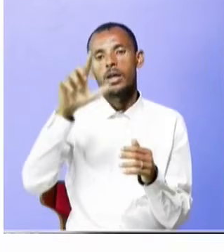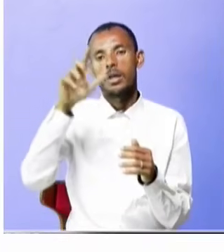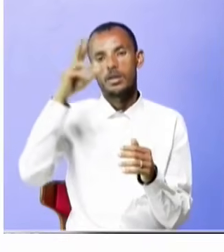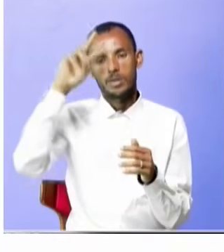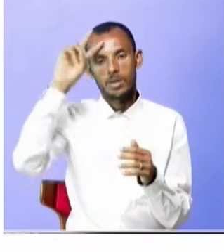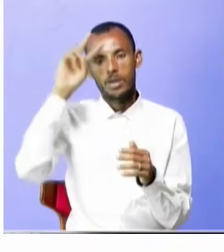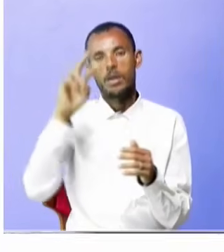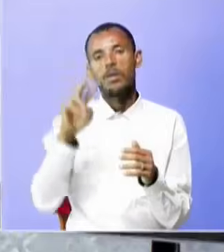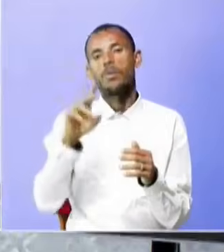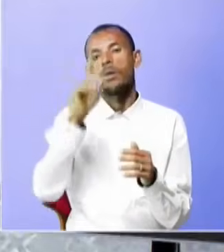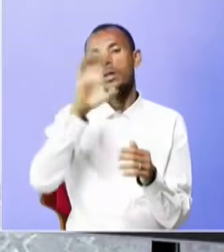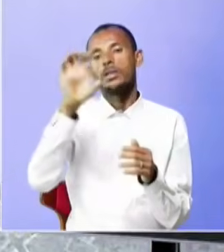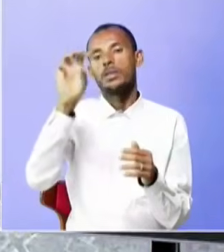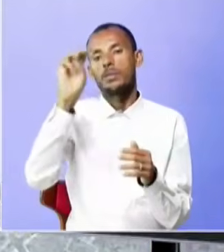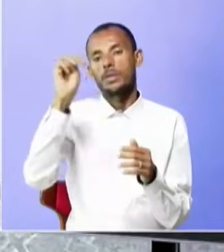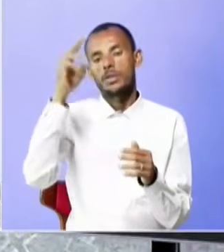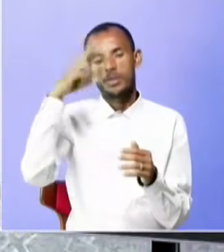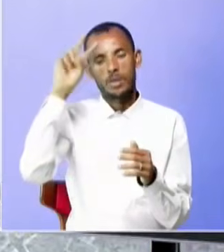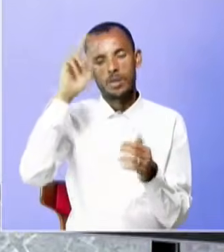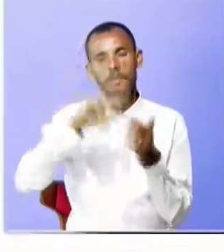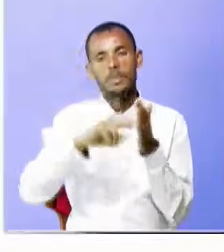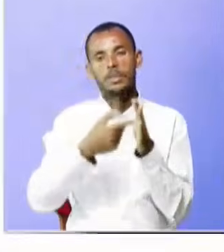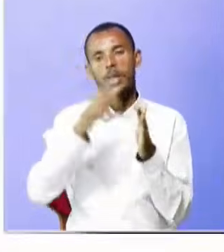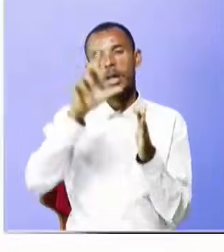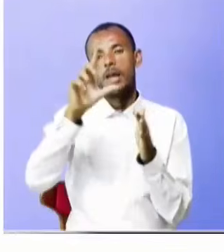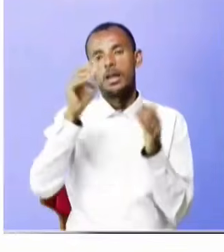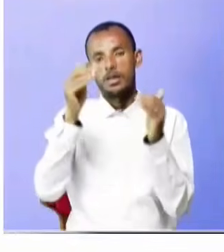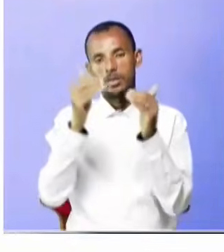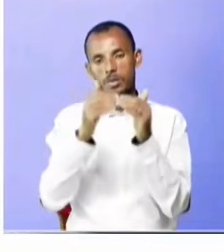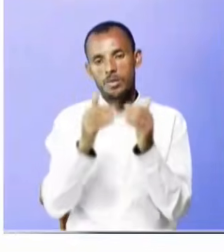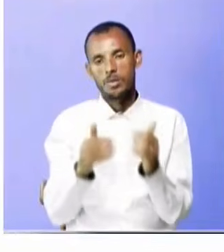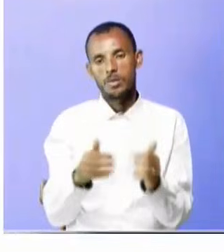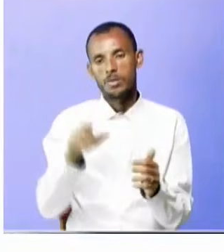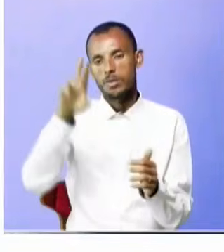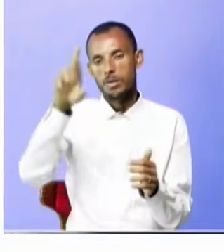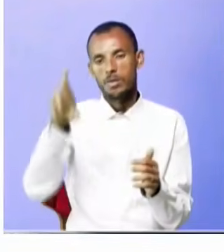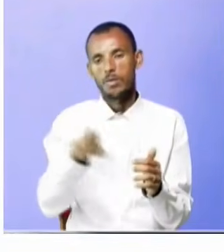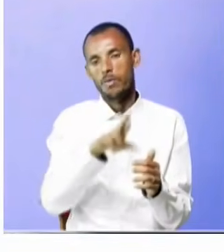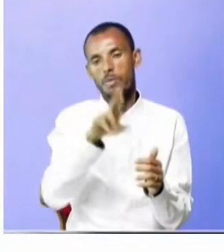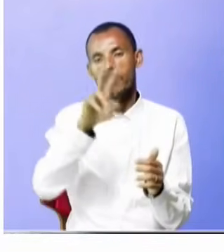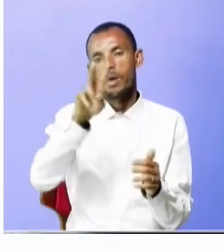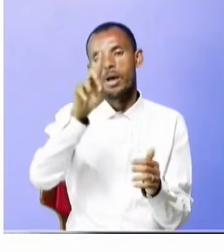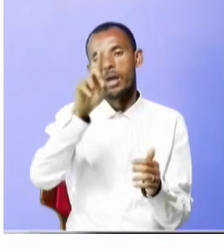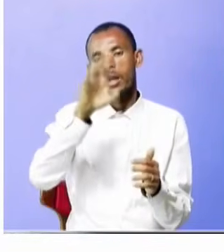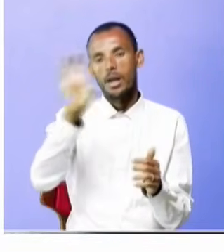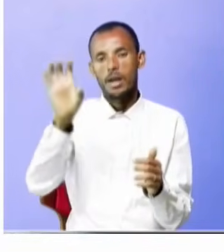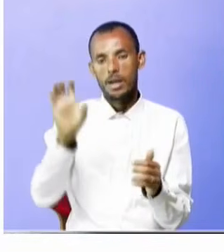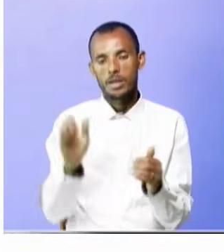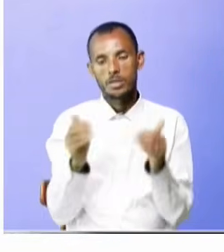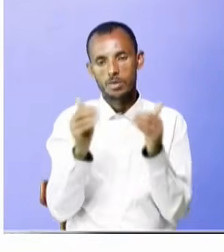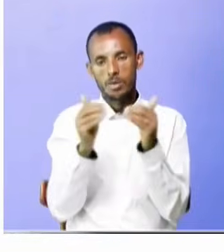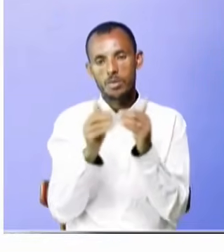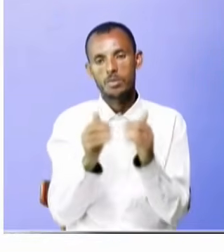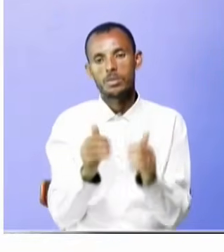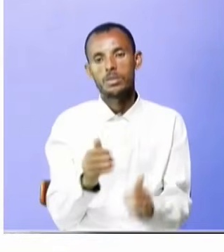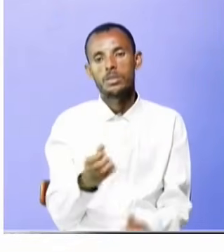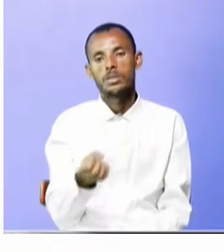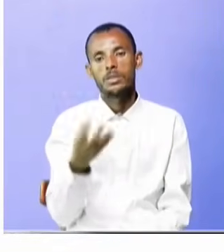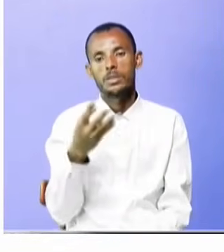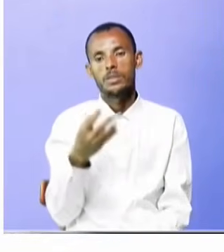100 centimeter square, means L is the square root of 100 centimeter